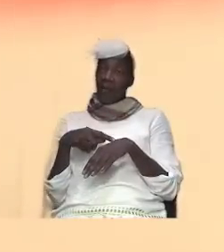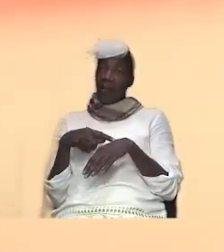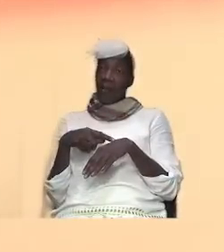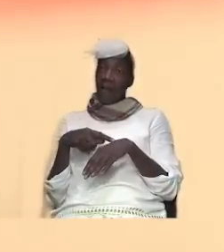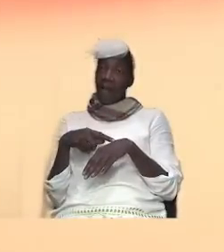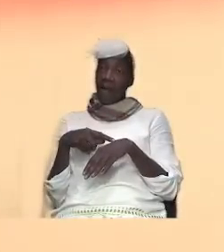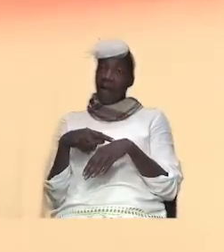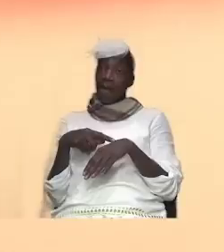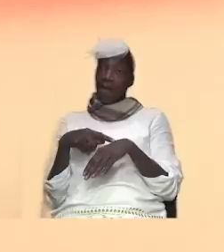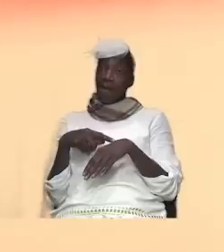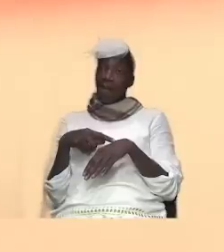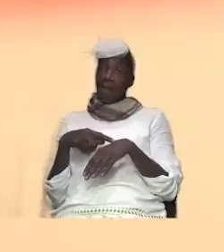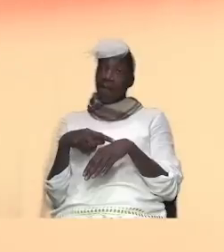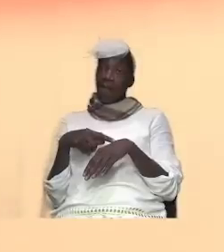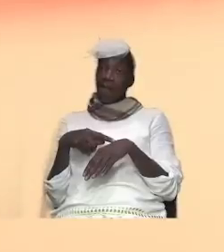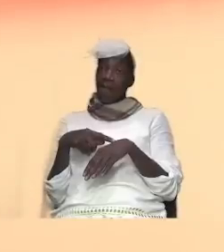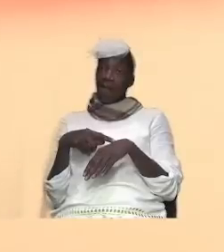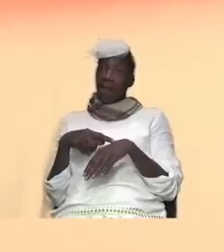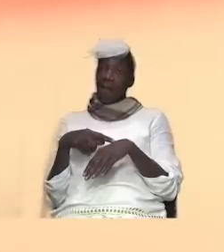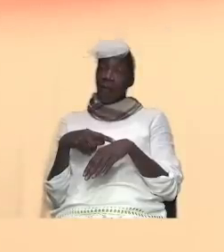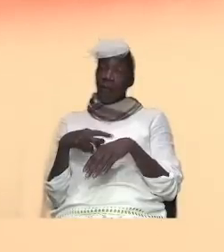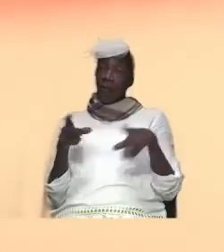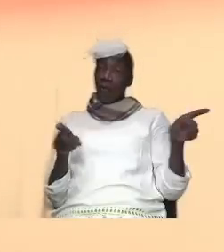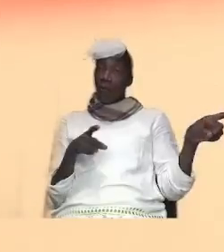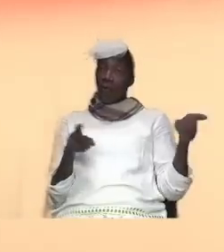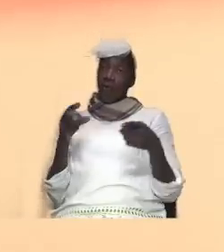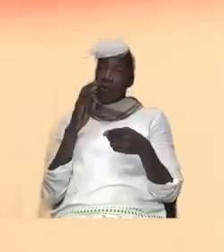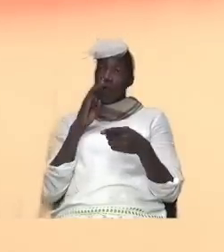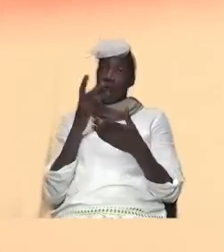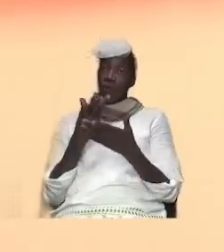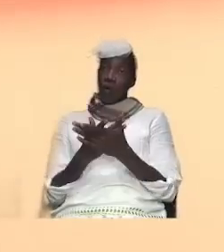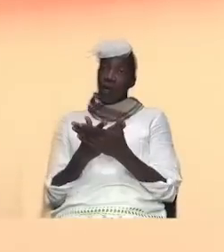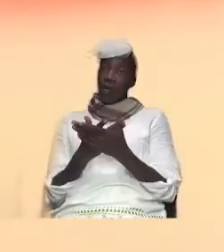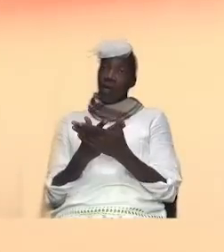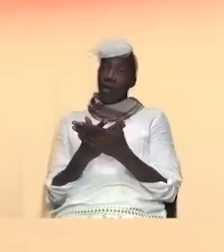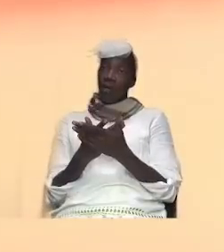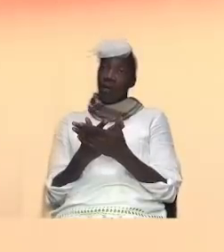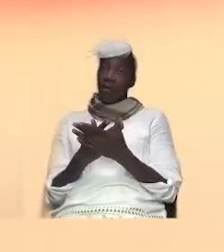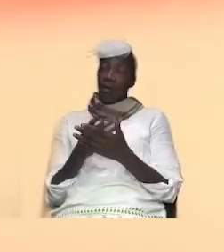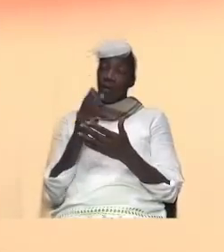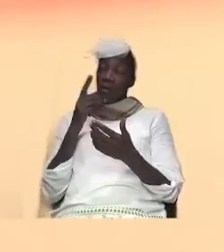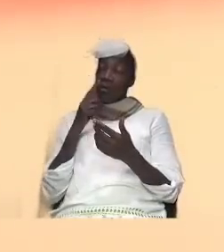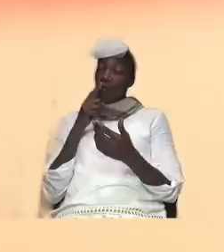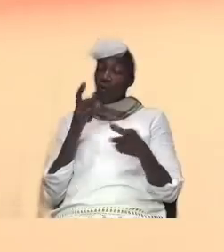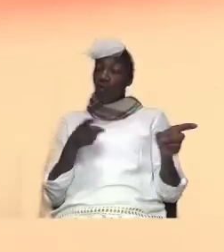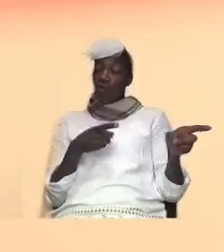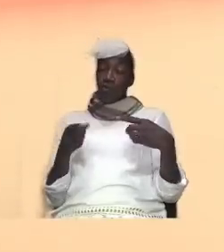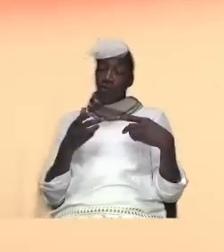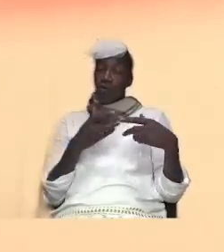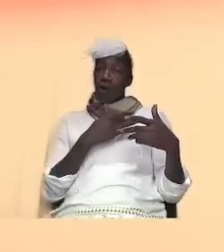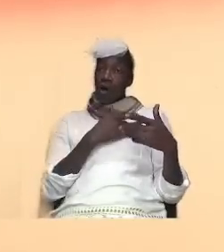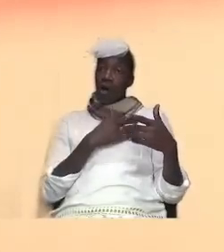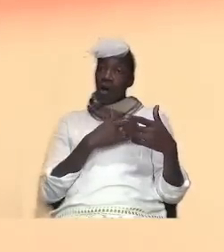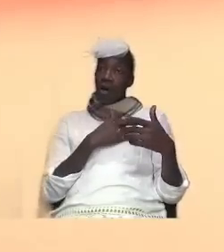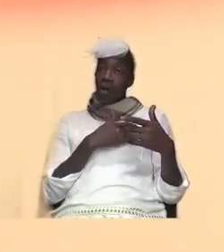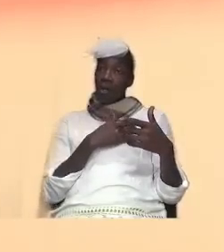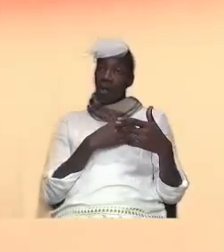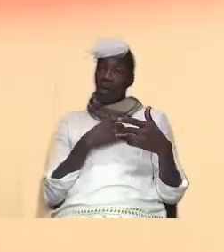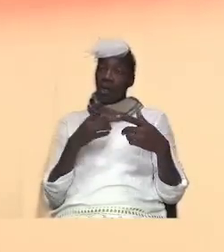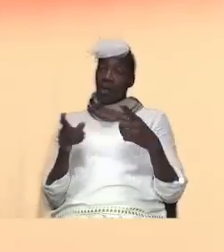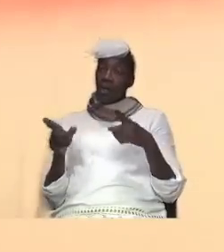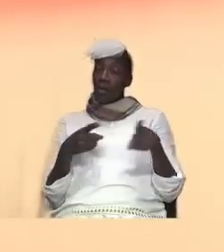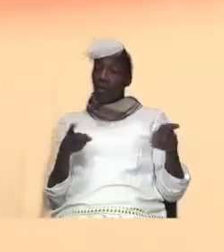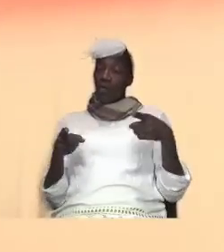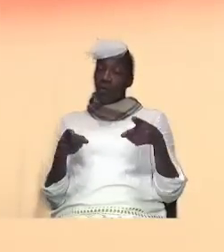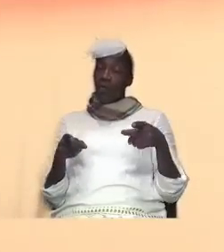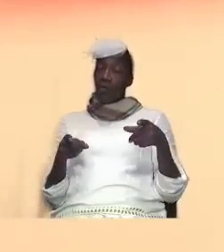servants, do it well. Do it heartily. Do it as unto the